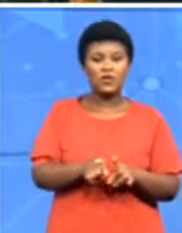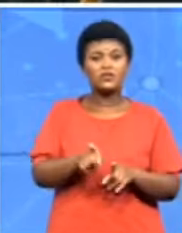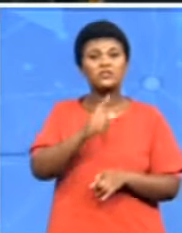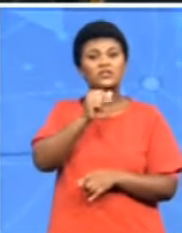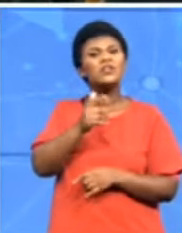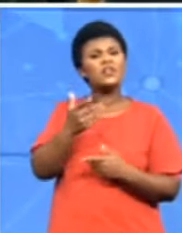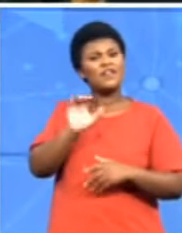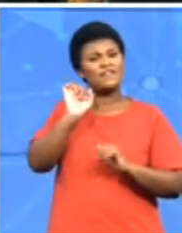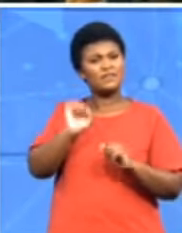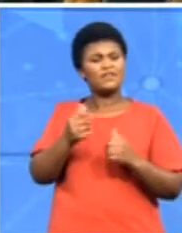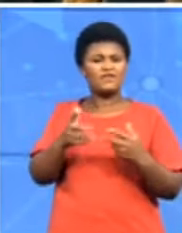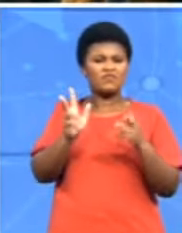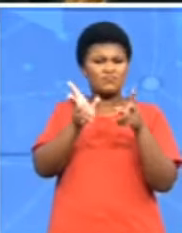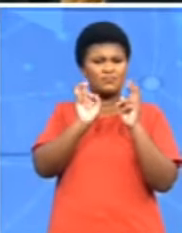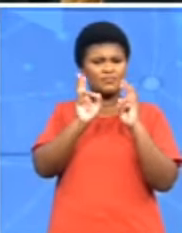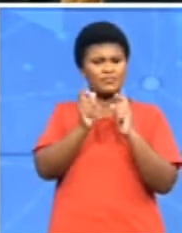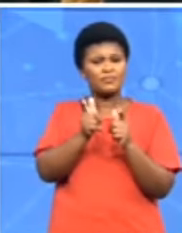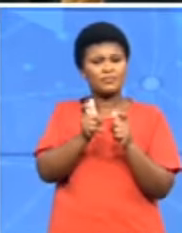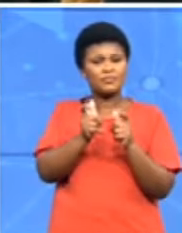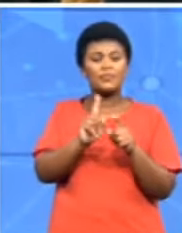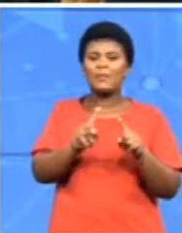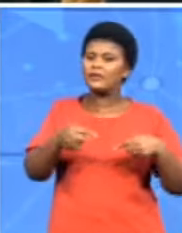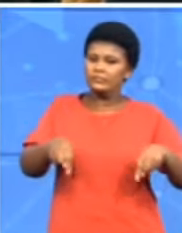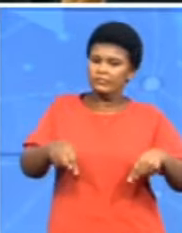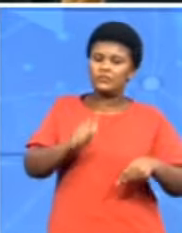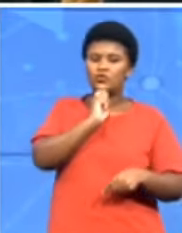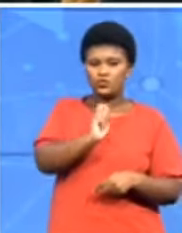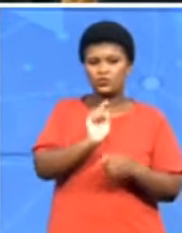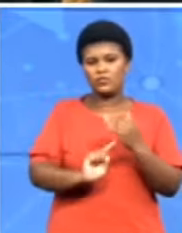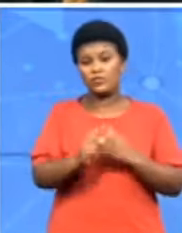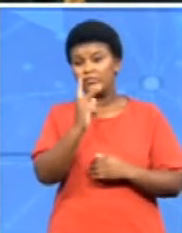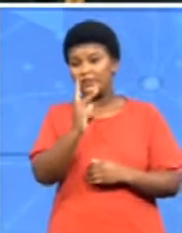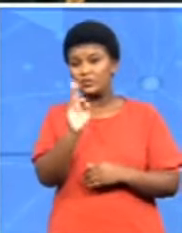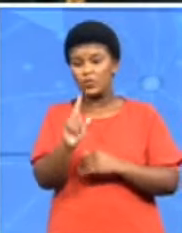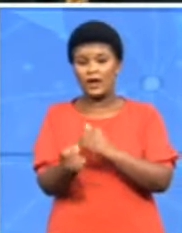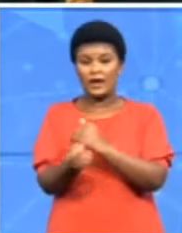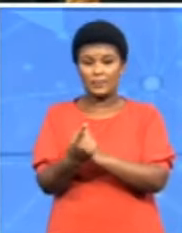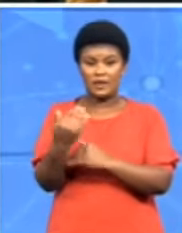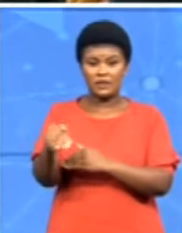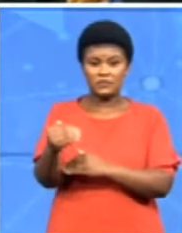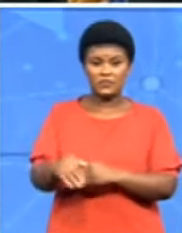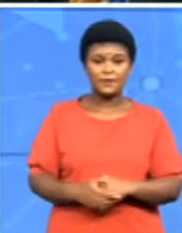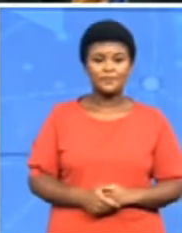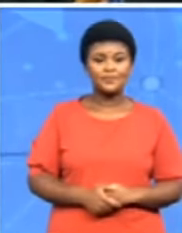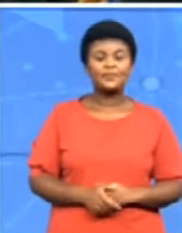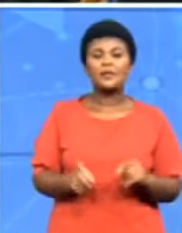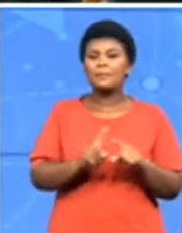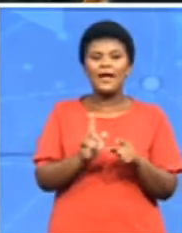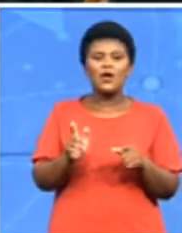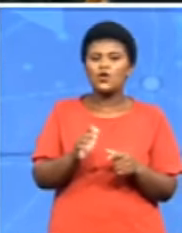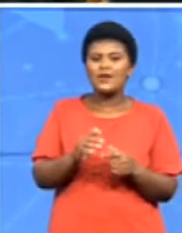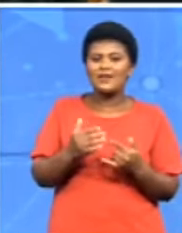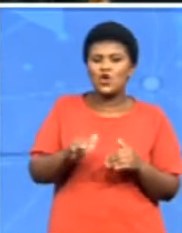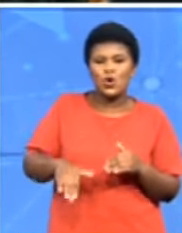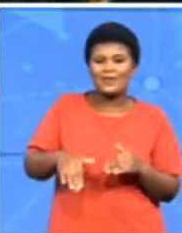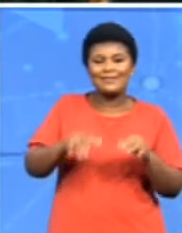were very scared of going out to see what was happening. But it is still not clear, you know, what happened, because yesterday we were